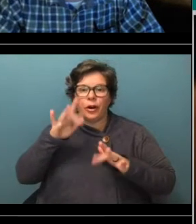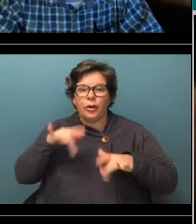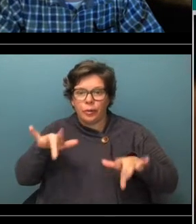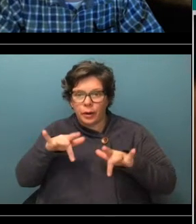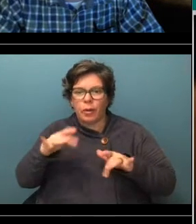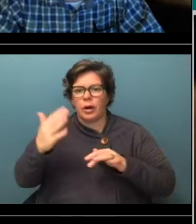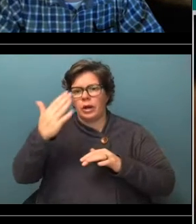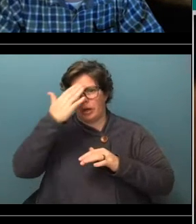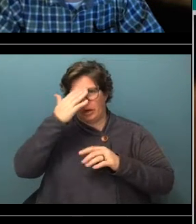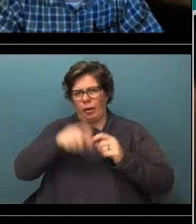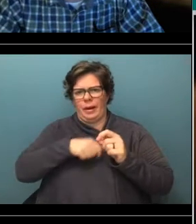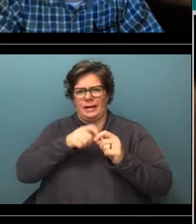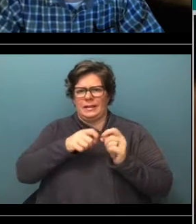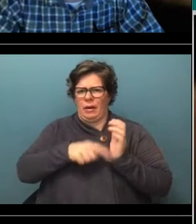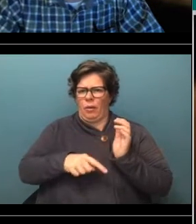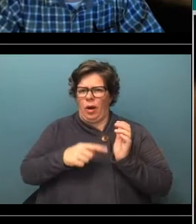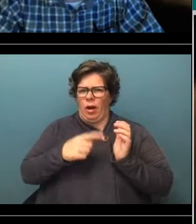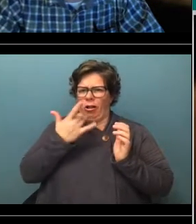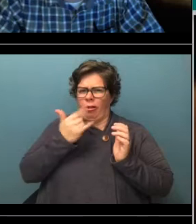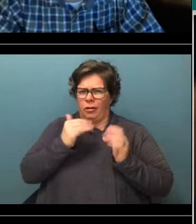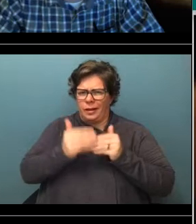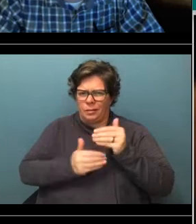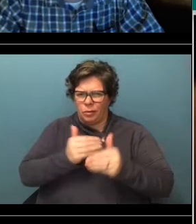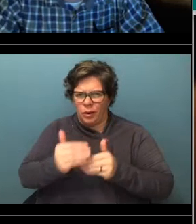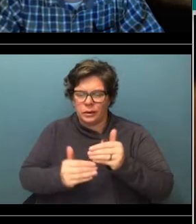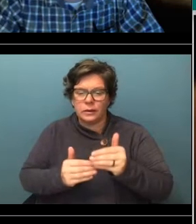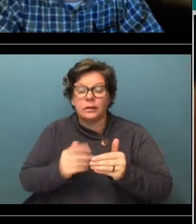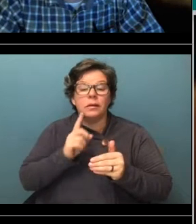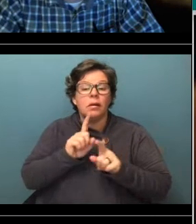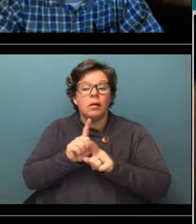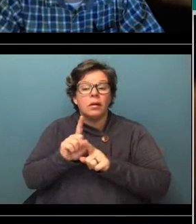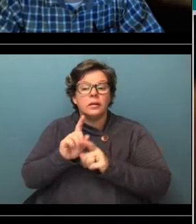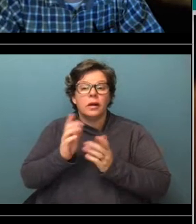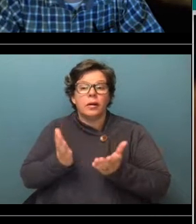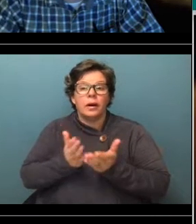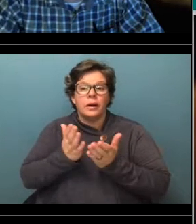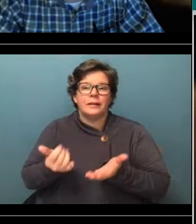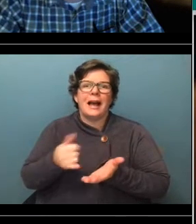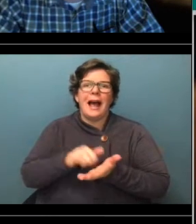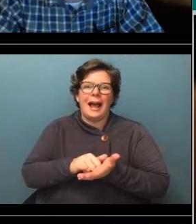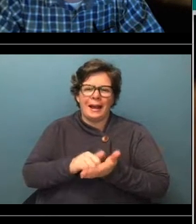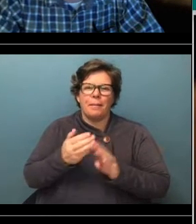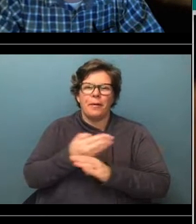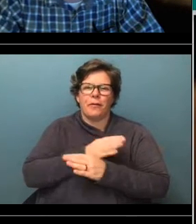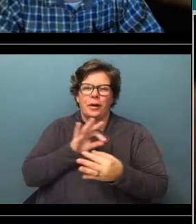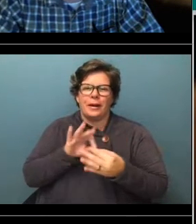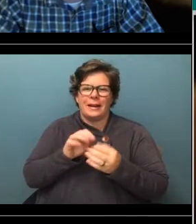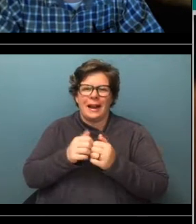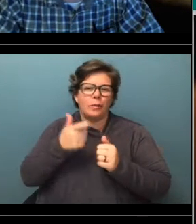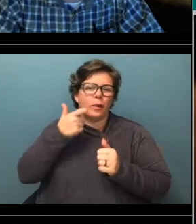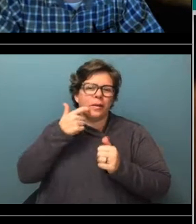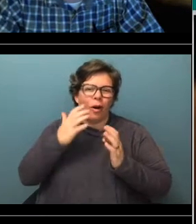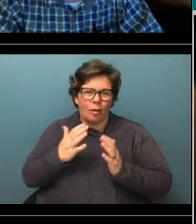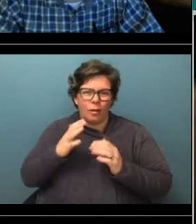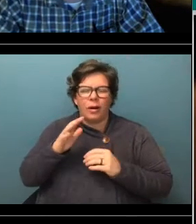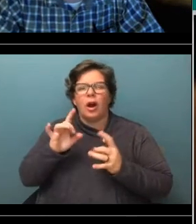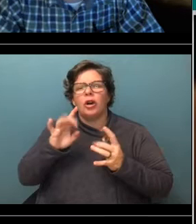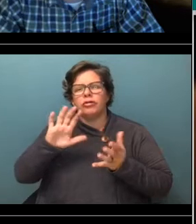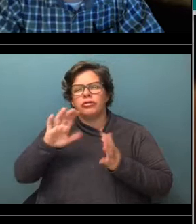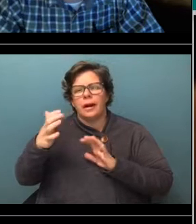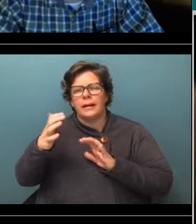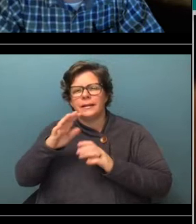just know exactly what that sounds like. I always also encourage people to hang up before you're connected to a crisis counselor, unless you're